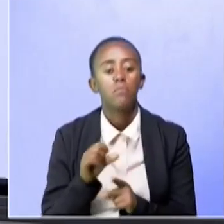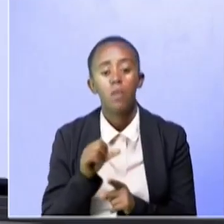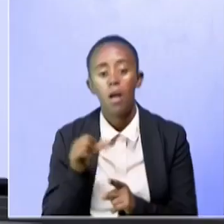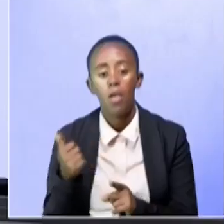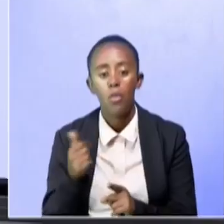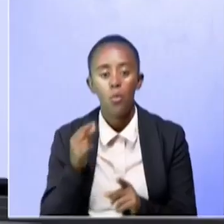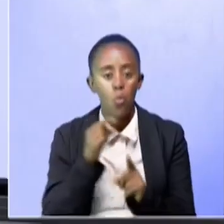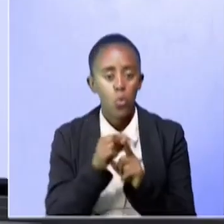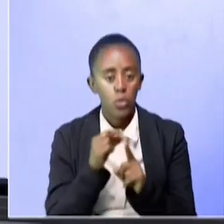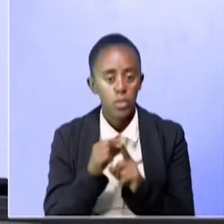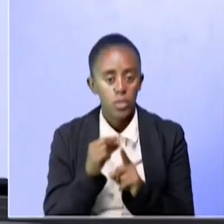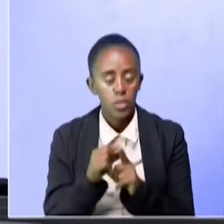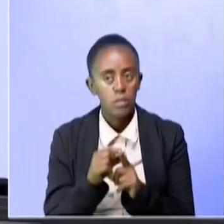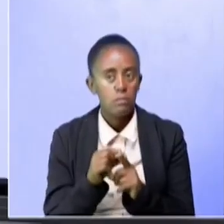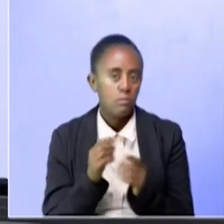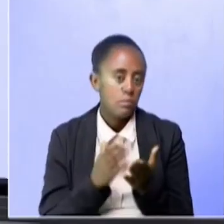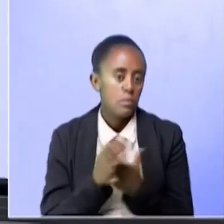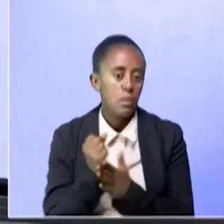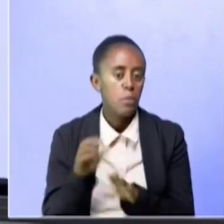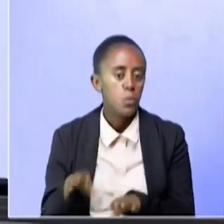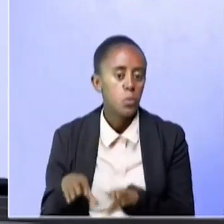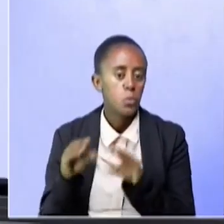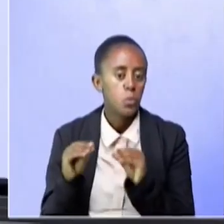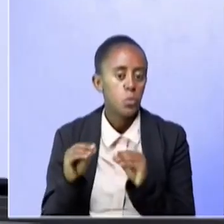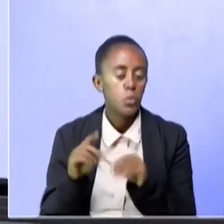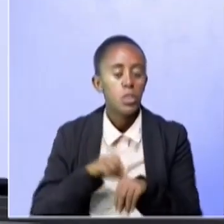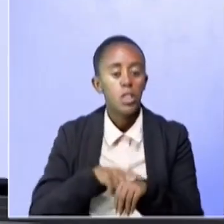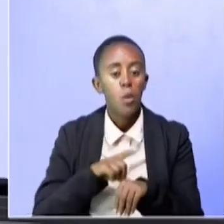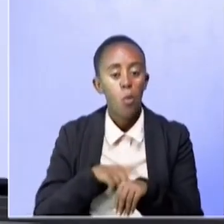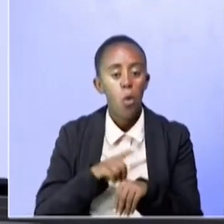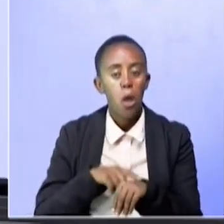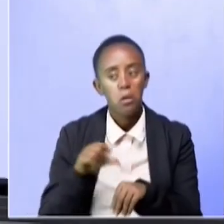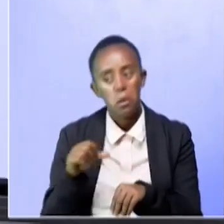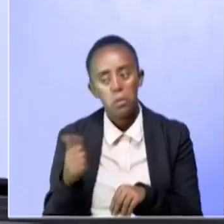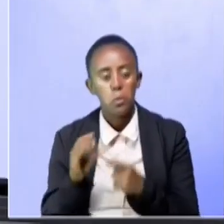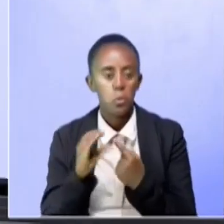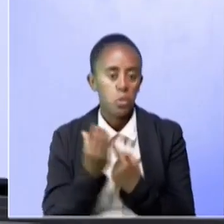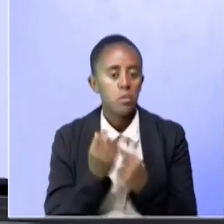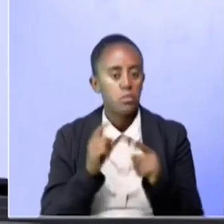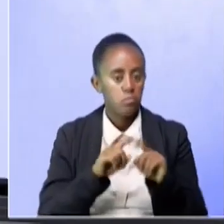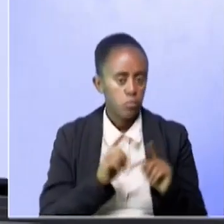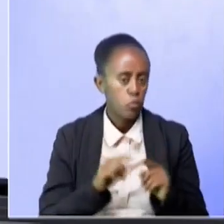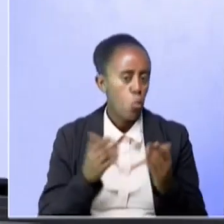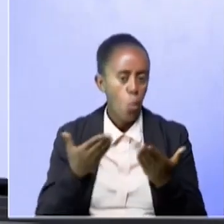words, some students may use temporary in other contexts. You are welcome.